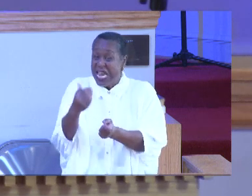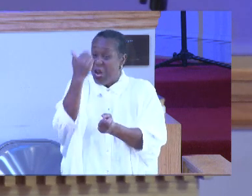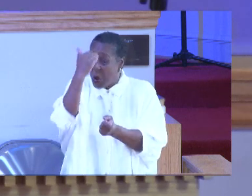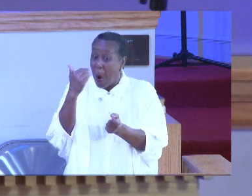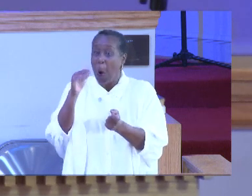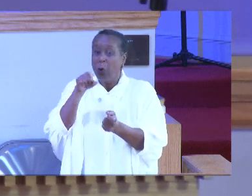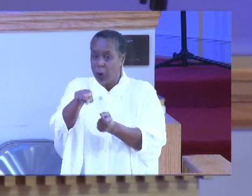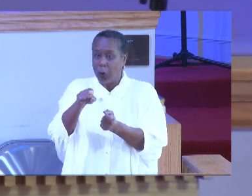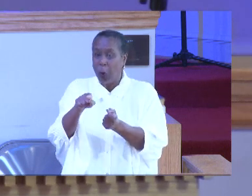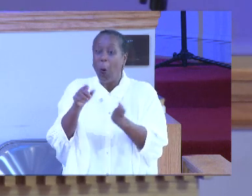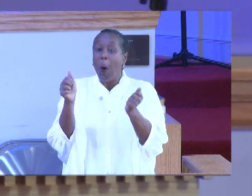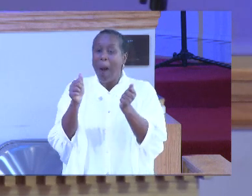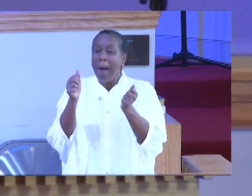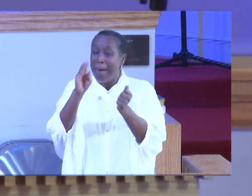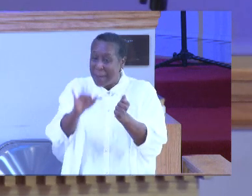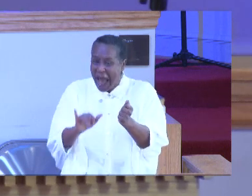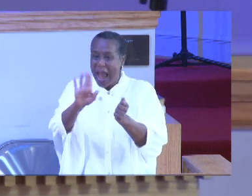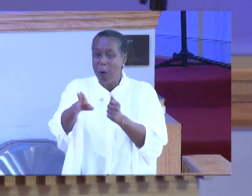by your name.